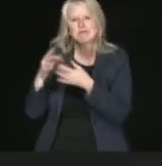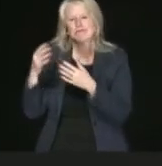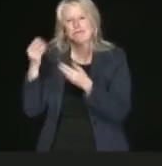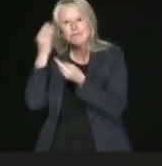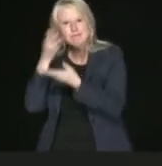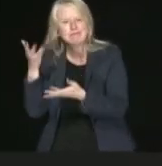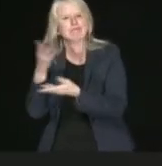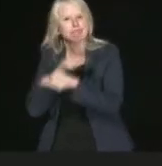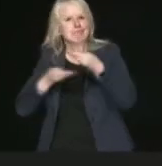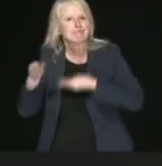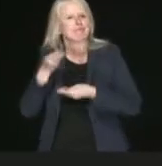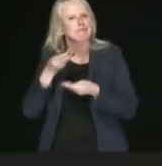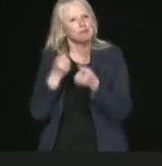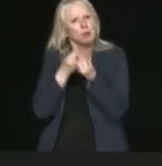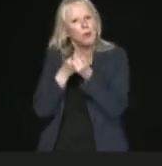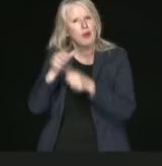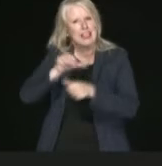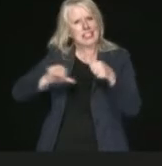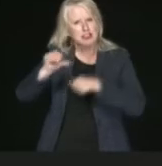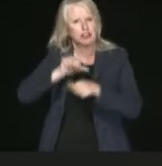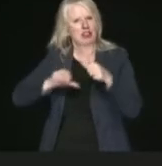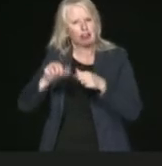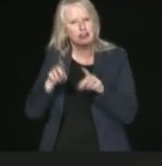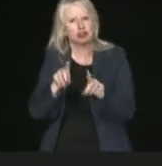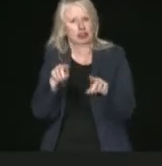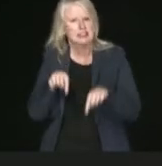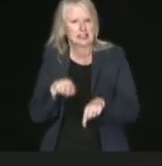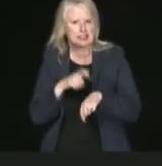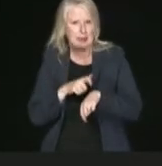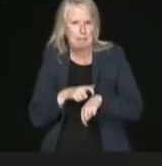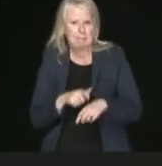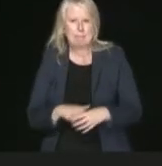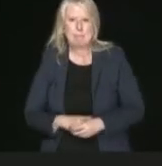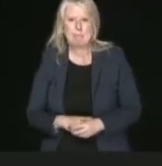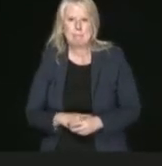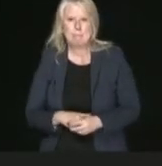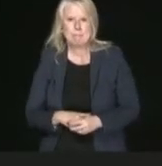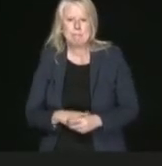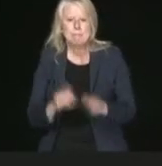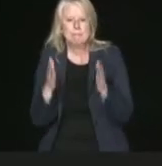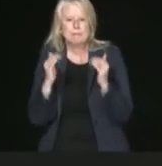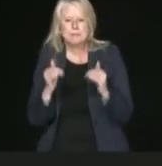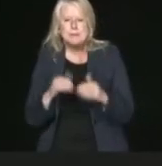and be able to support each other through this time. We